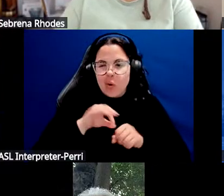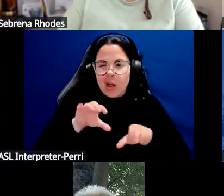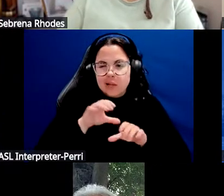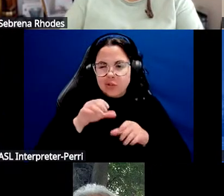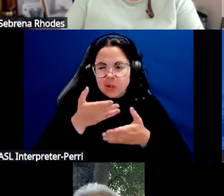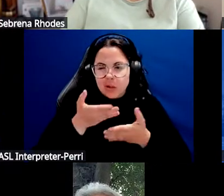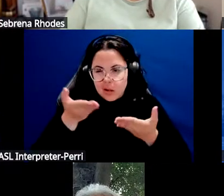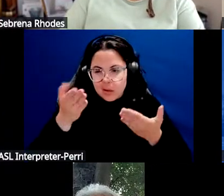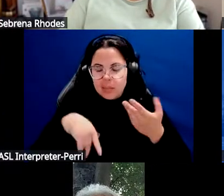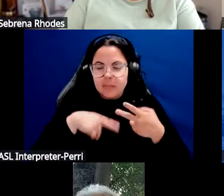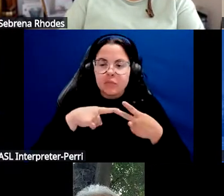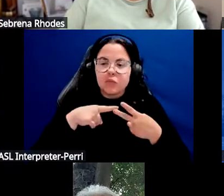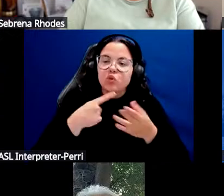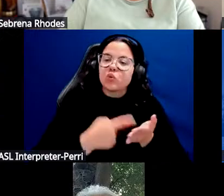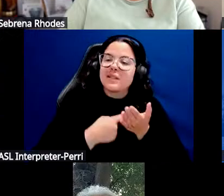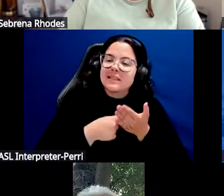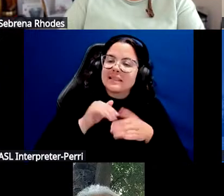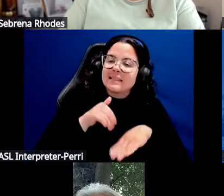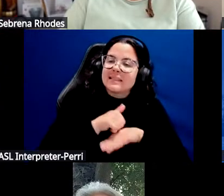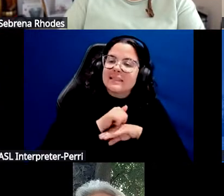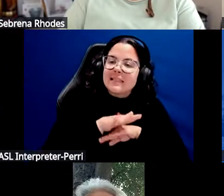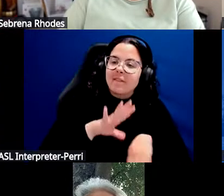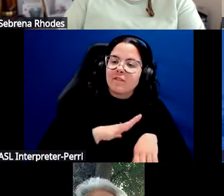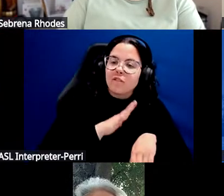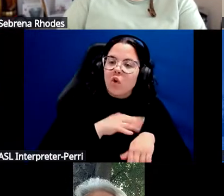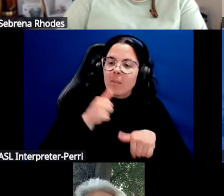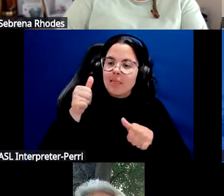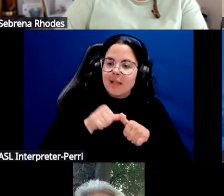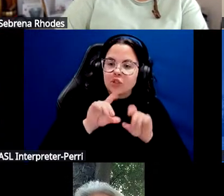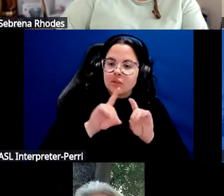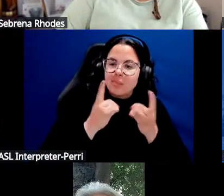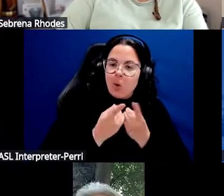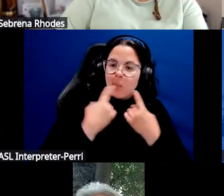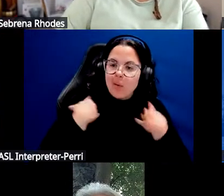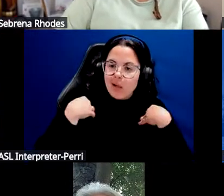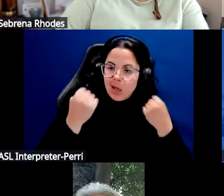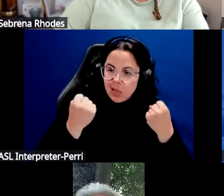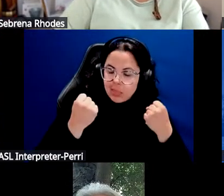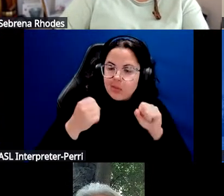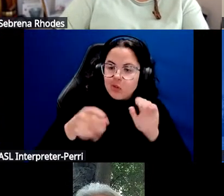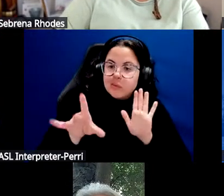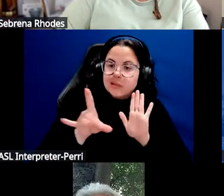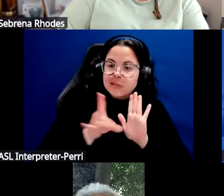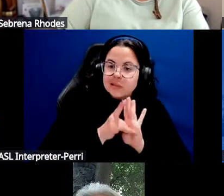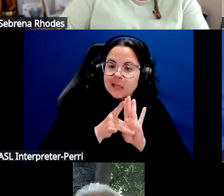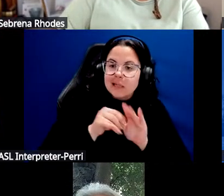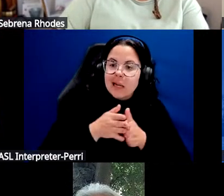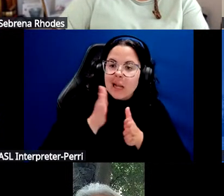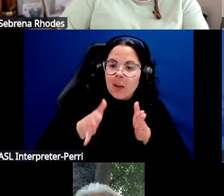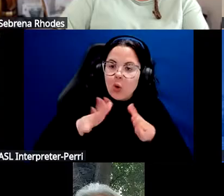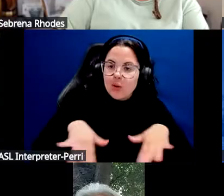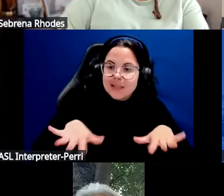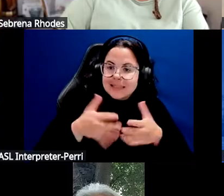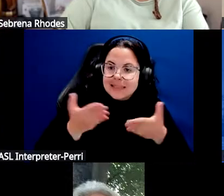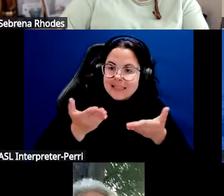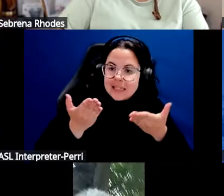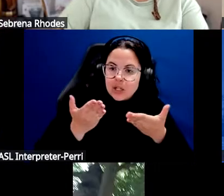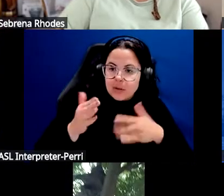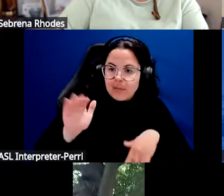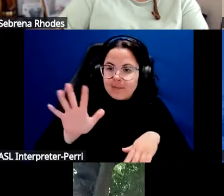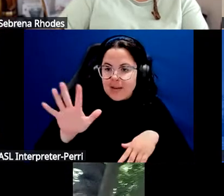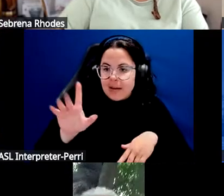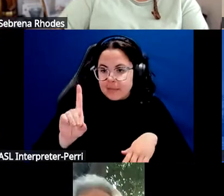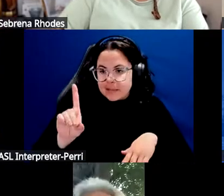discuss sending a formal letter to the Department of Health to select neighborhoods here in ANC 5D